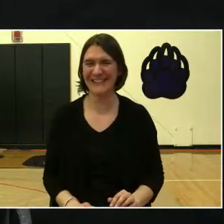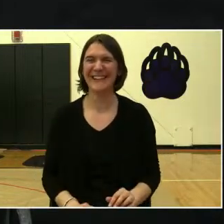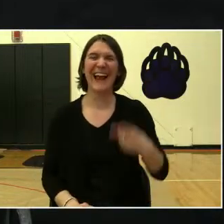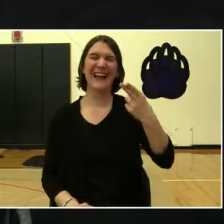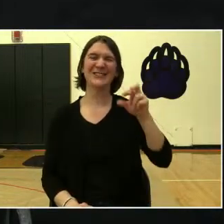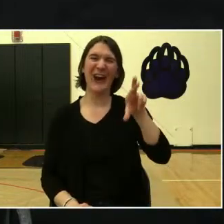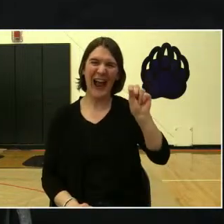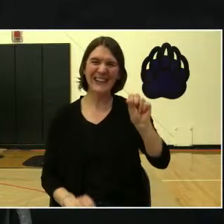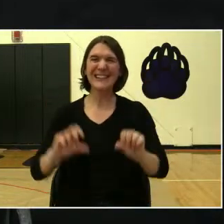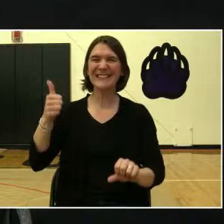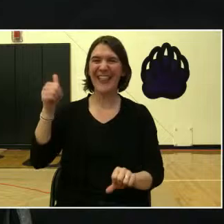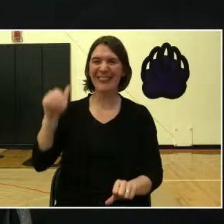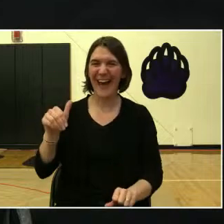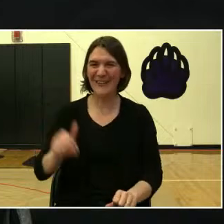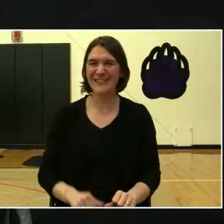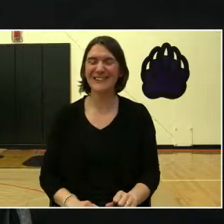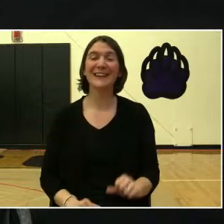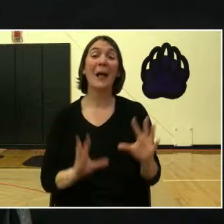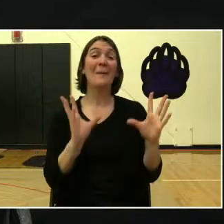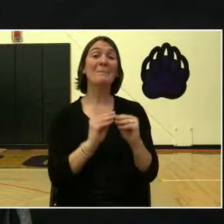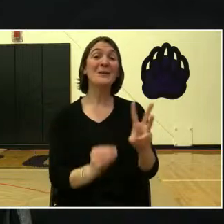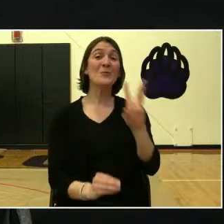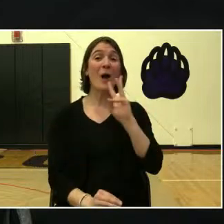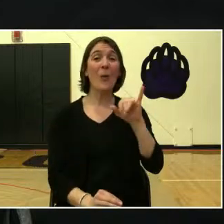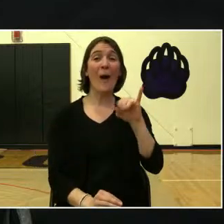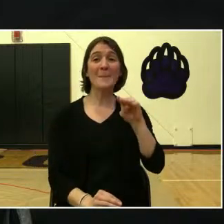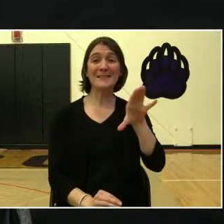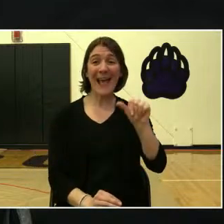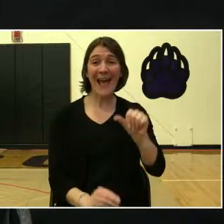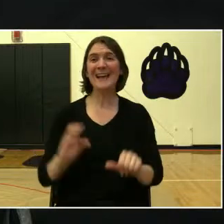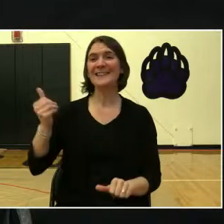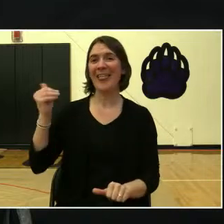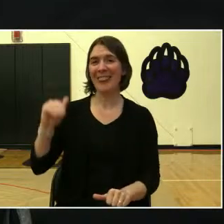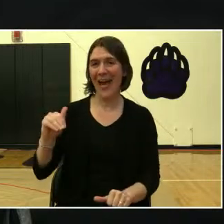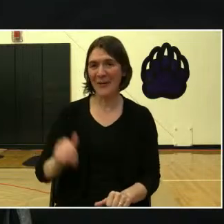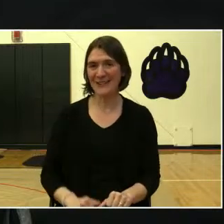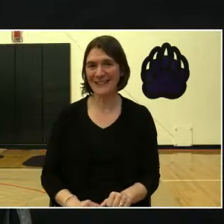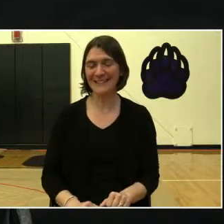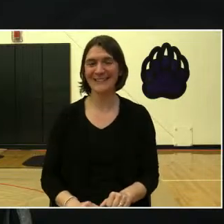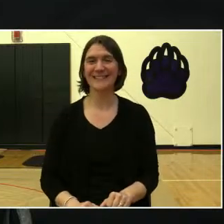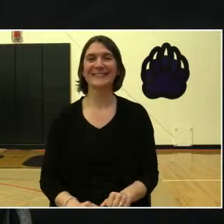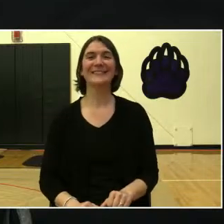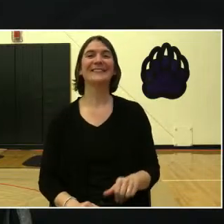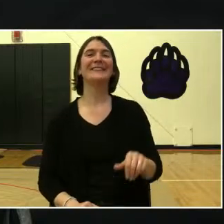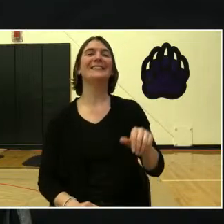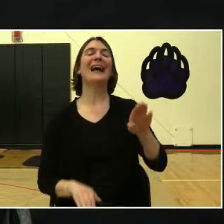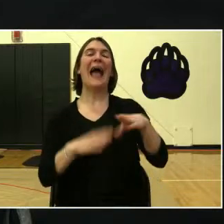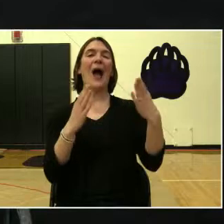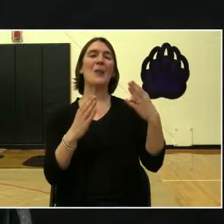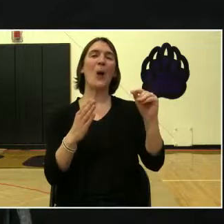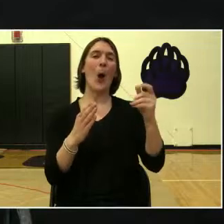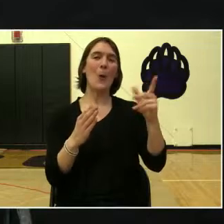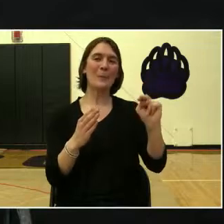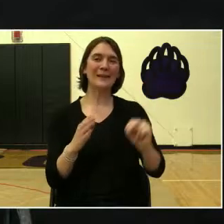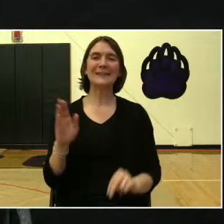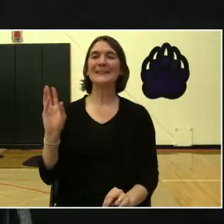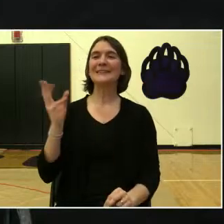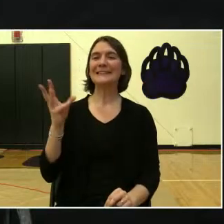hcrs $10,000 meeting Waters YMCA $10,000 out in the open